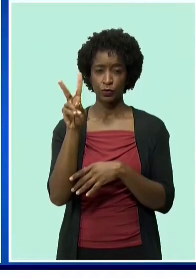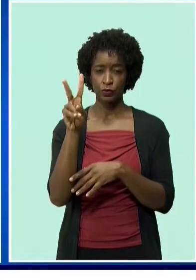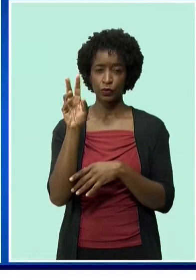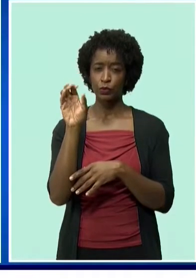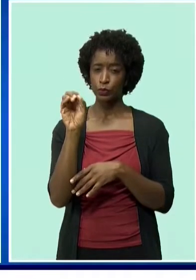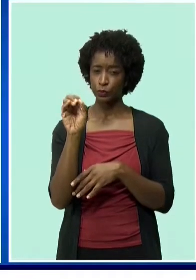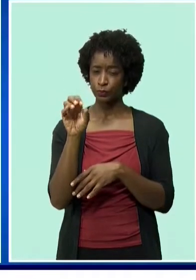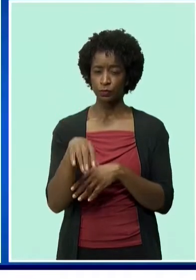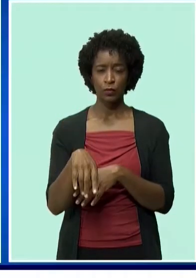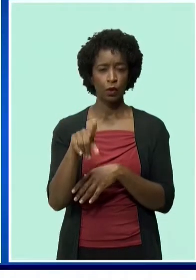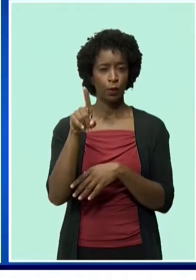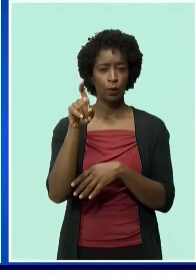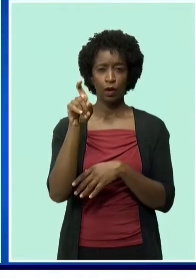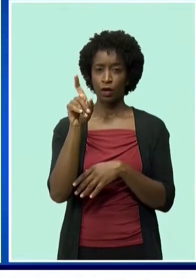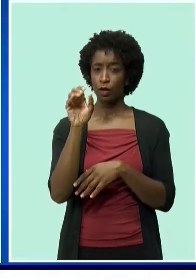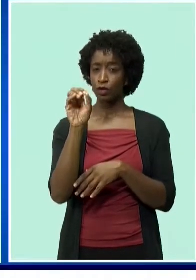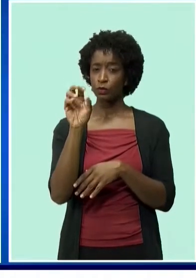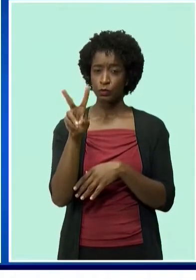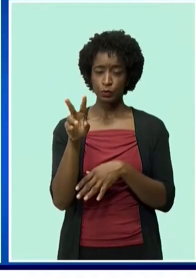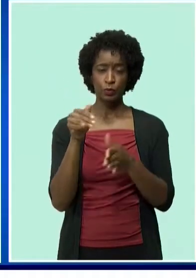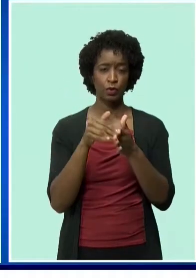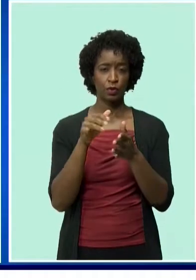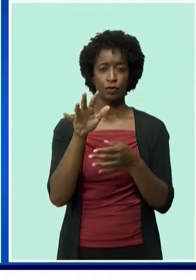102,546 COVID-19 cases, comprising